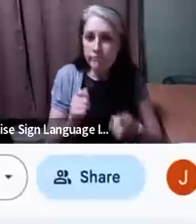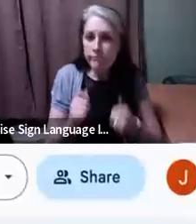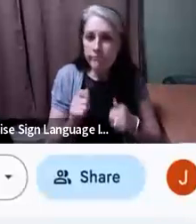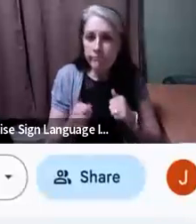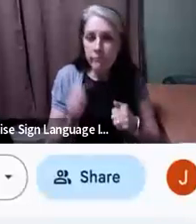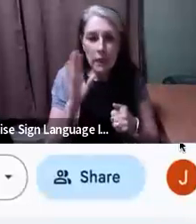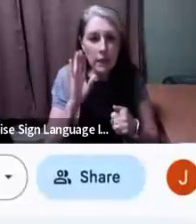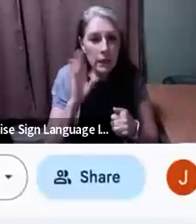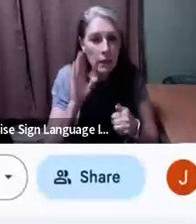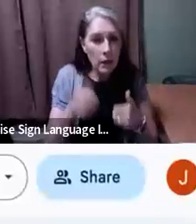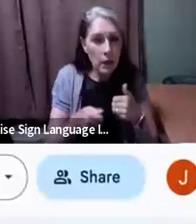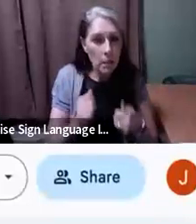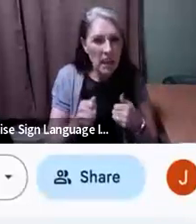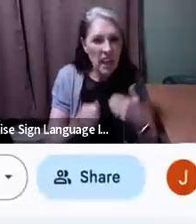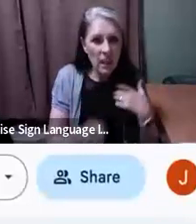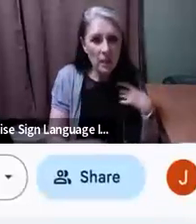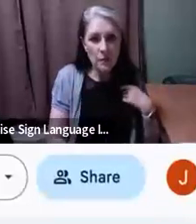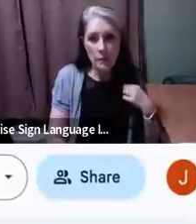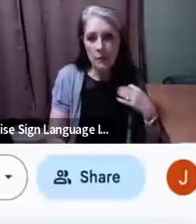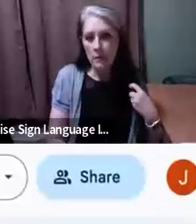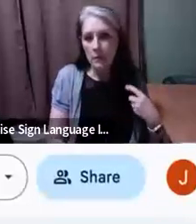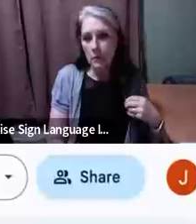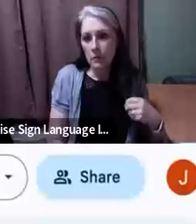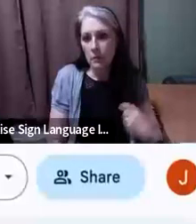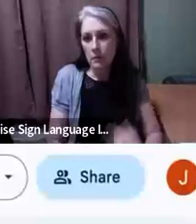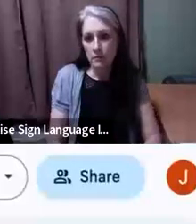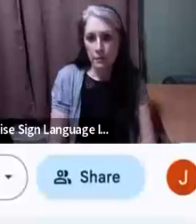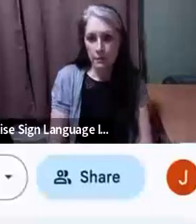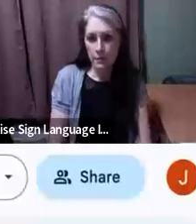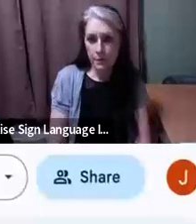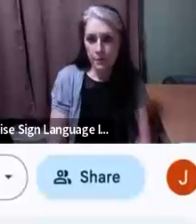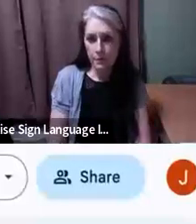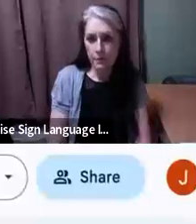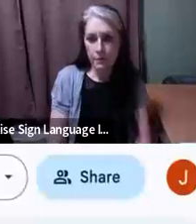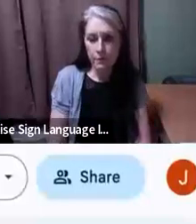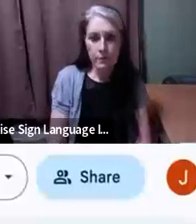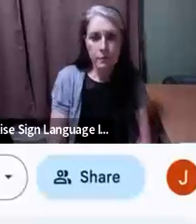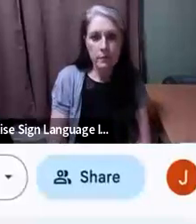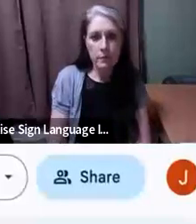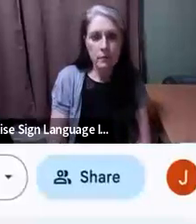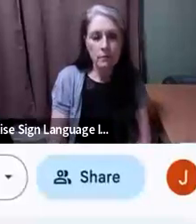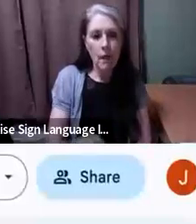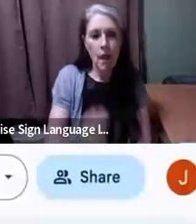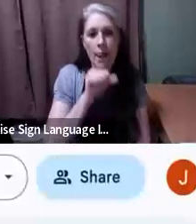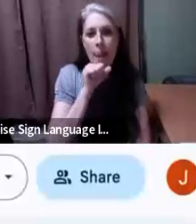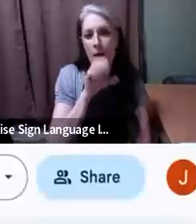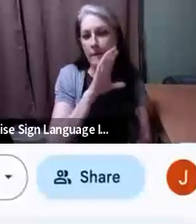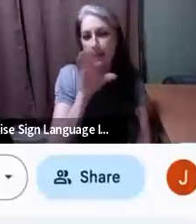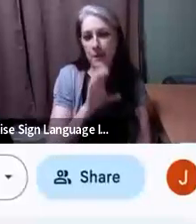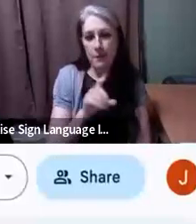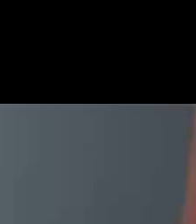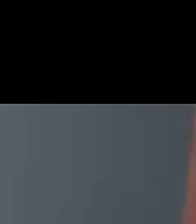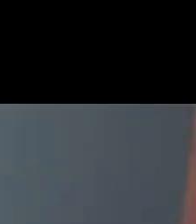Let me chat now. Gotta love Zoom. So not